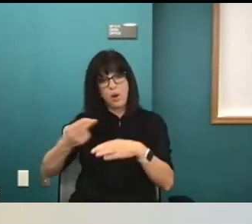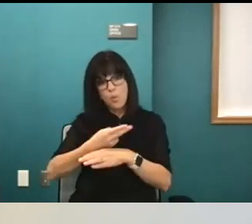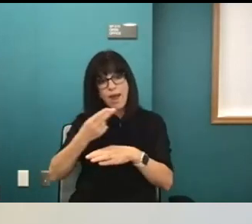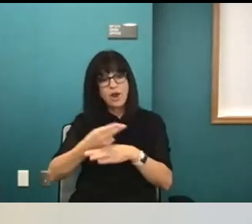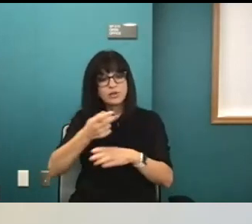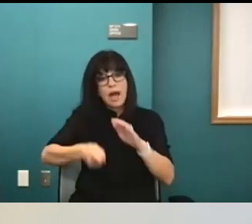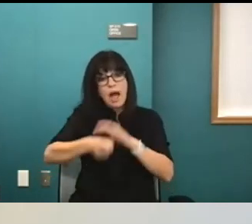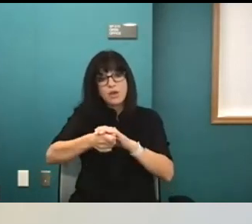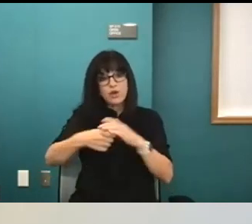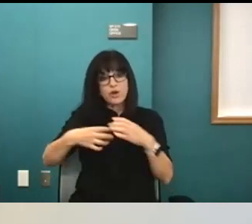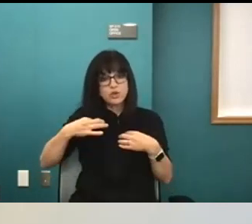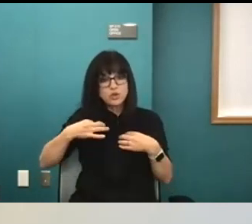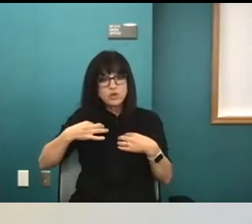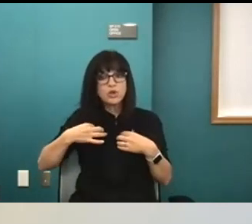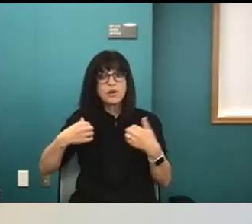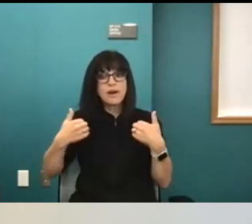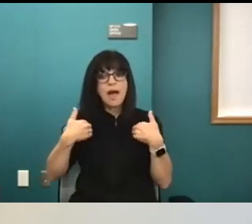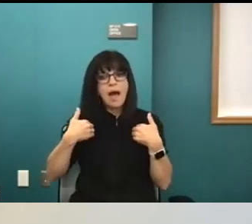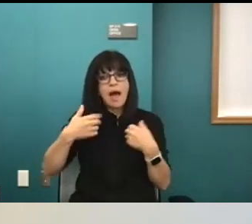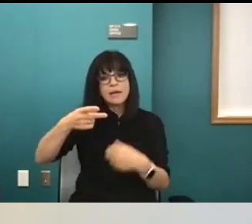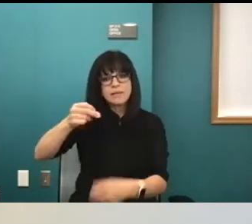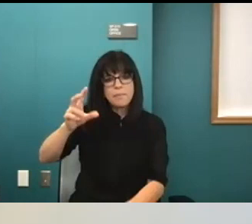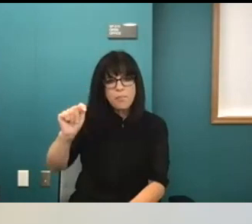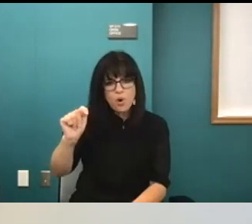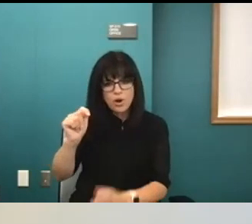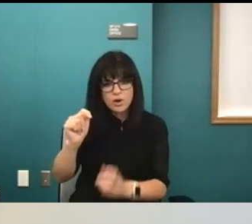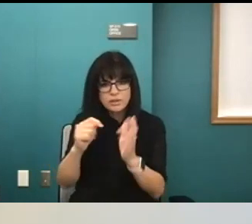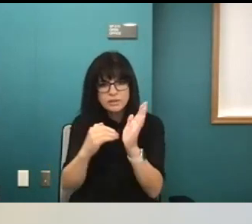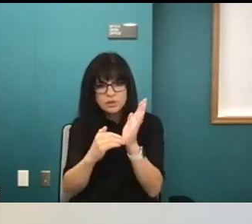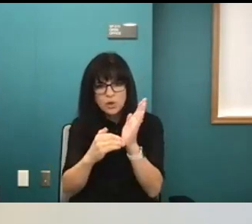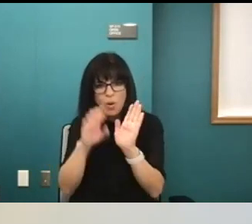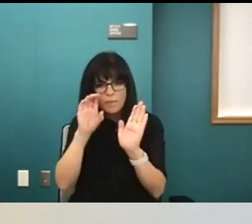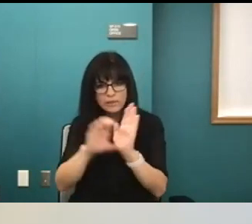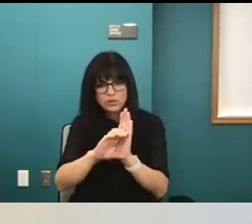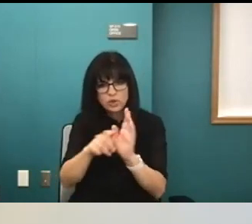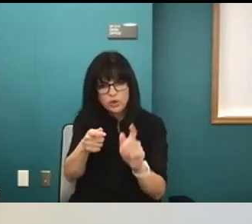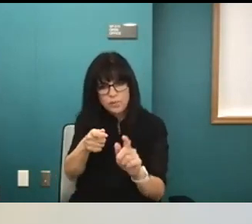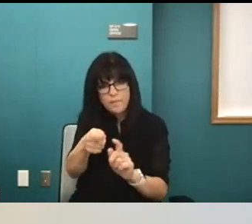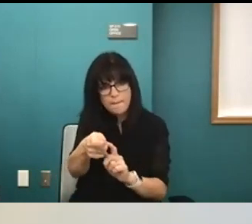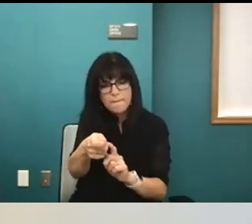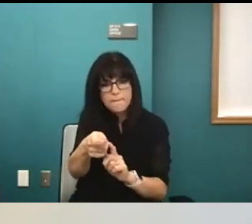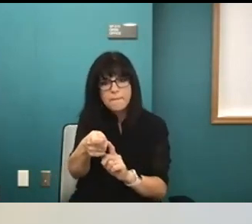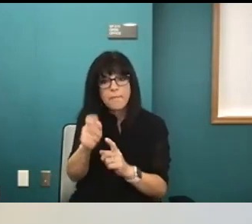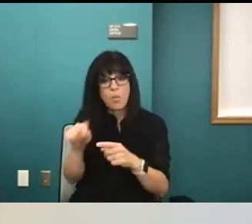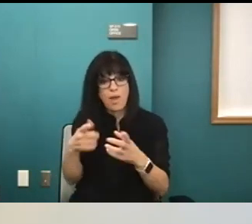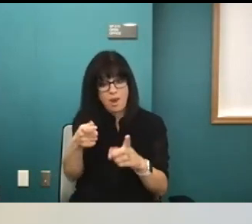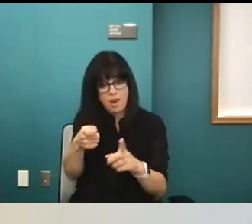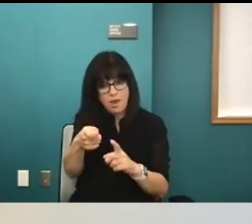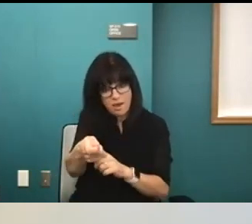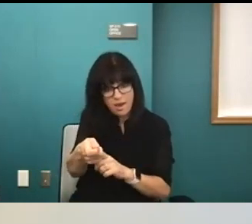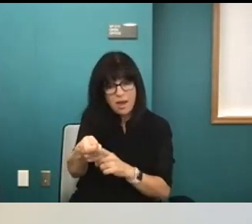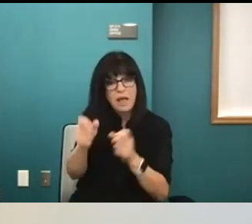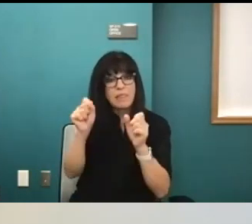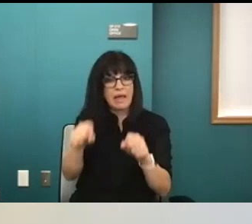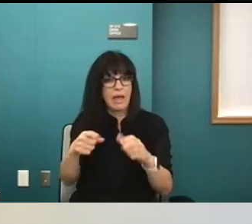shirt. It does have a Euro port in it, which I showed at the bottom here. And so once that goes in, they're able to